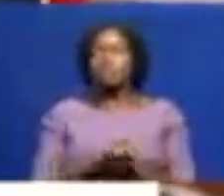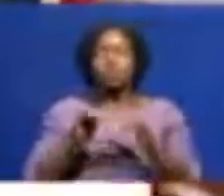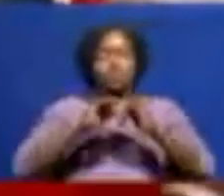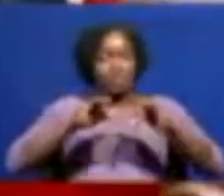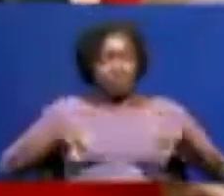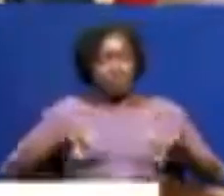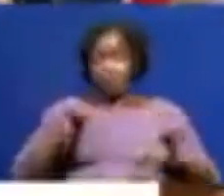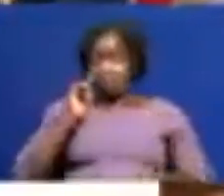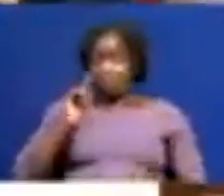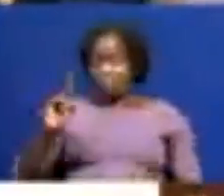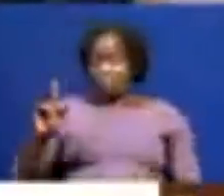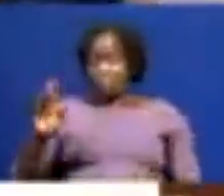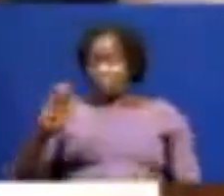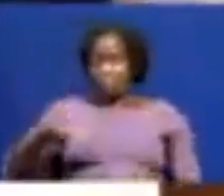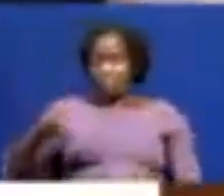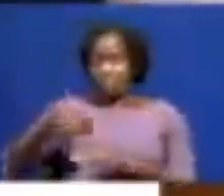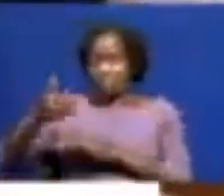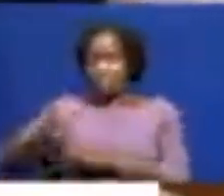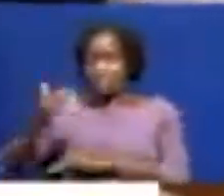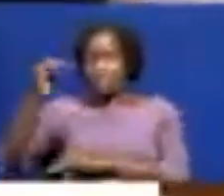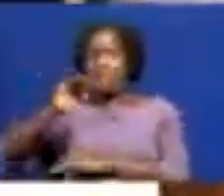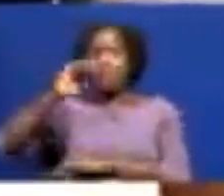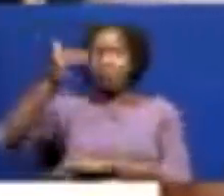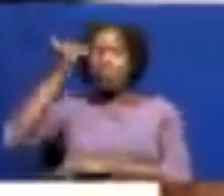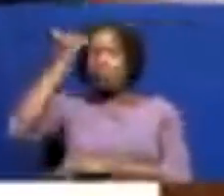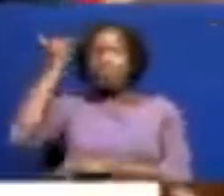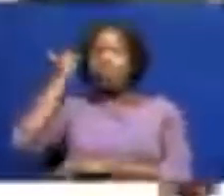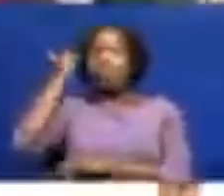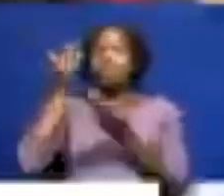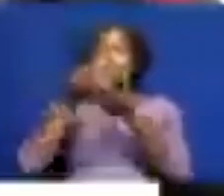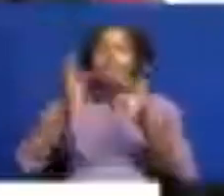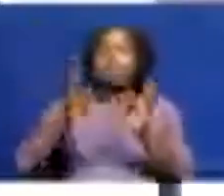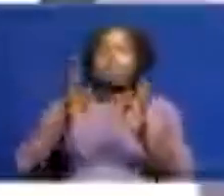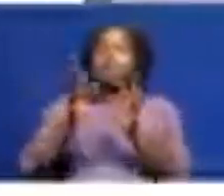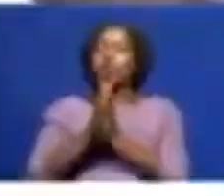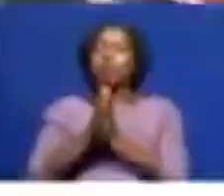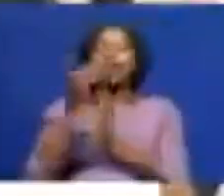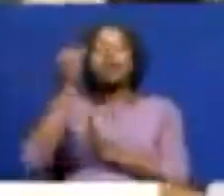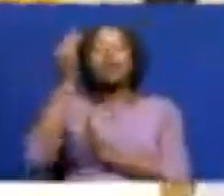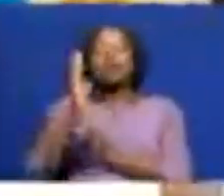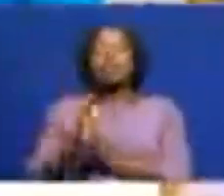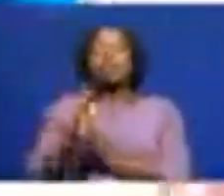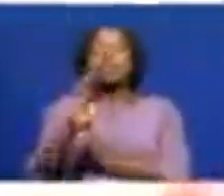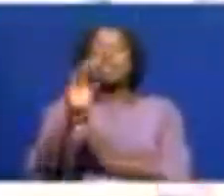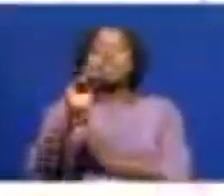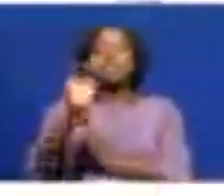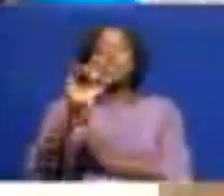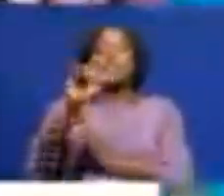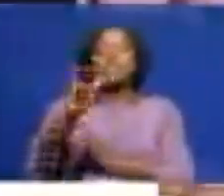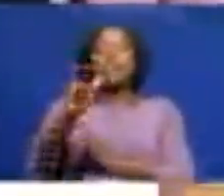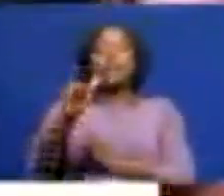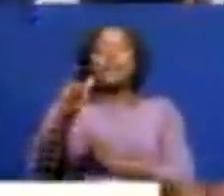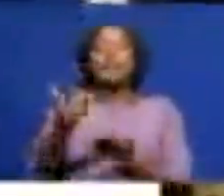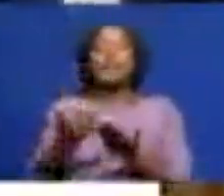Separately, these were the scenes outside Milimani Law Court following the acquittal of televangelist Gilbert Deya, who has been battling a child theft